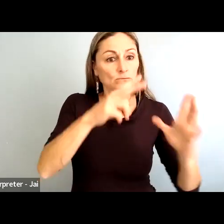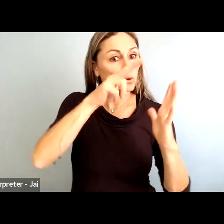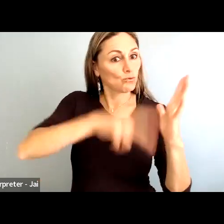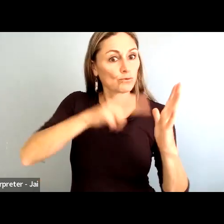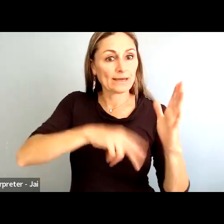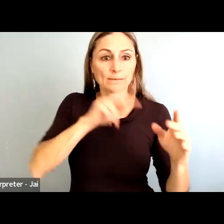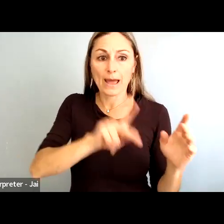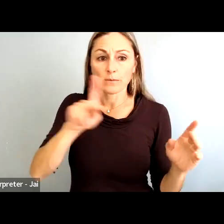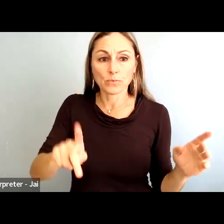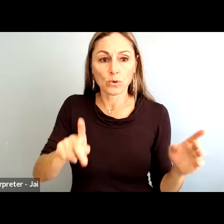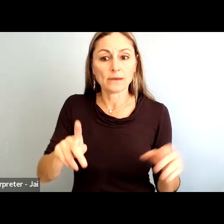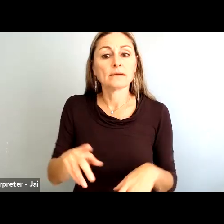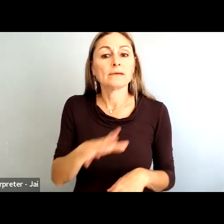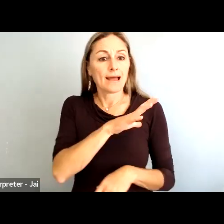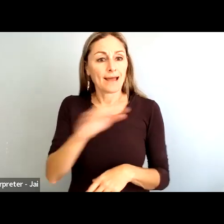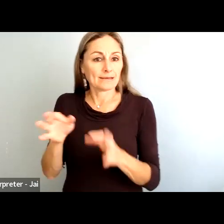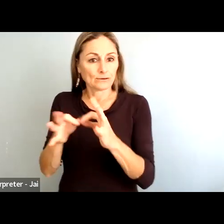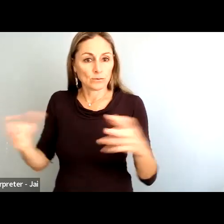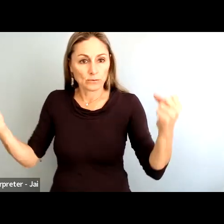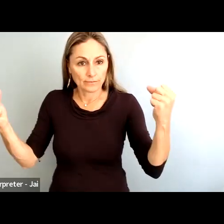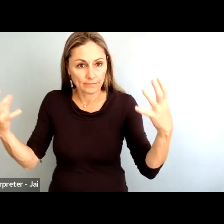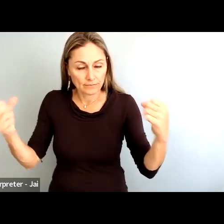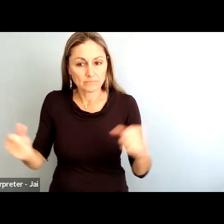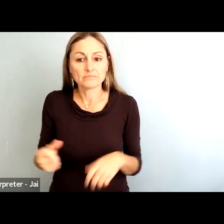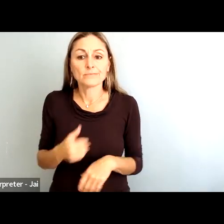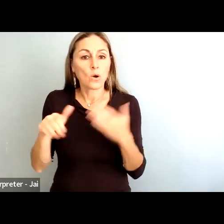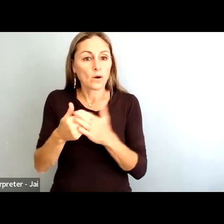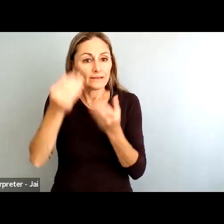that the content will be available.